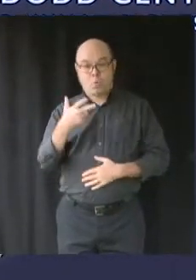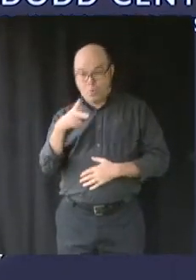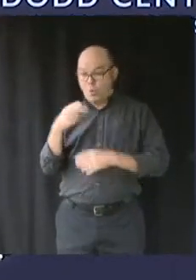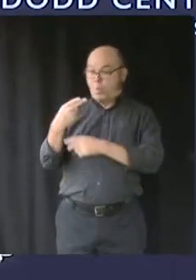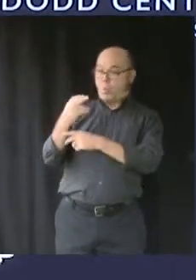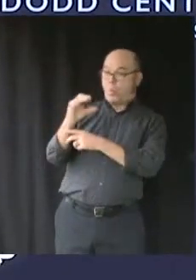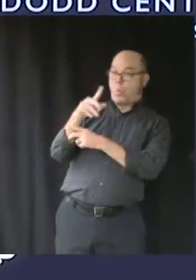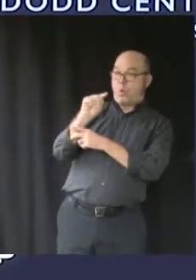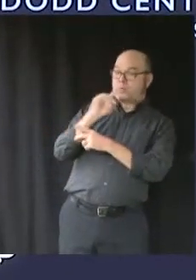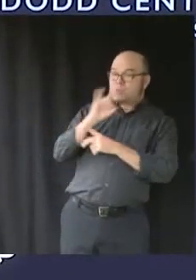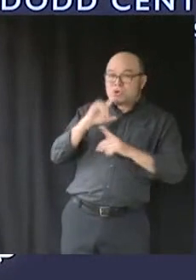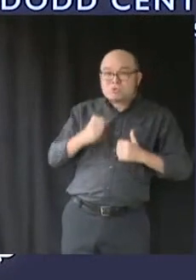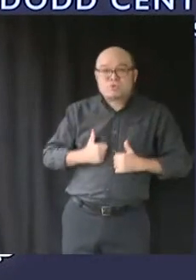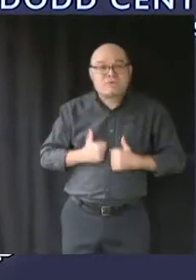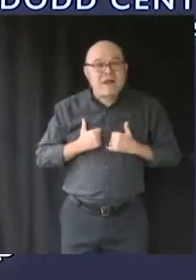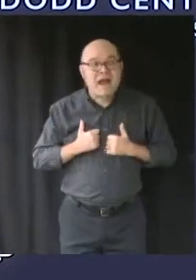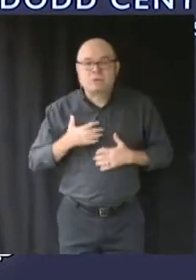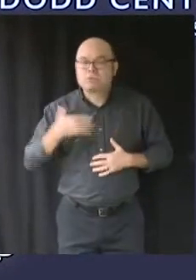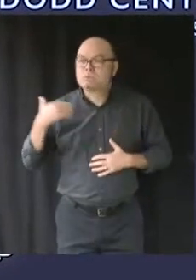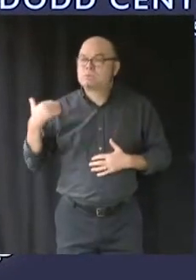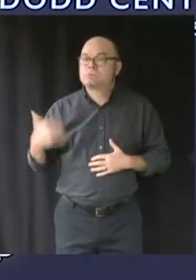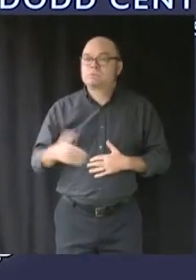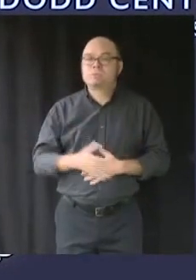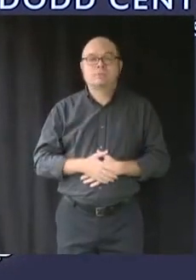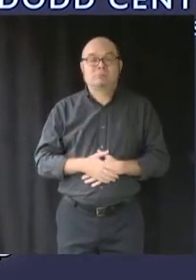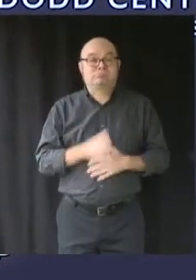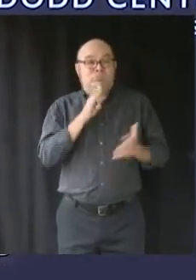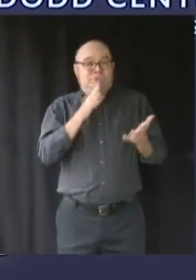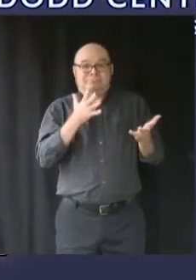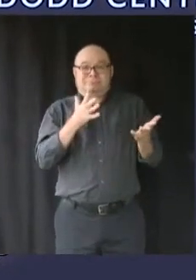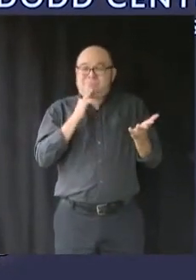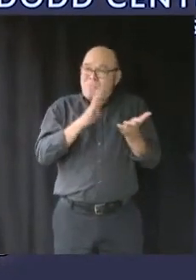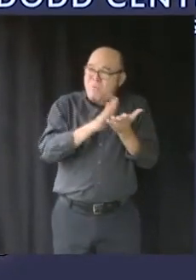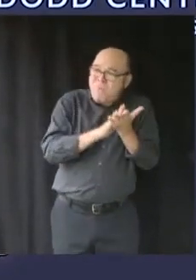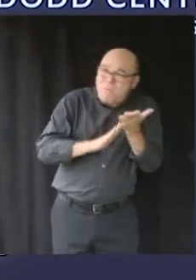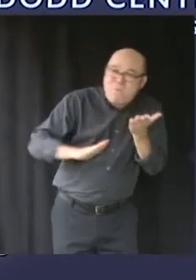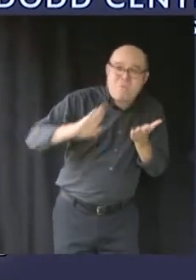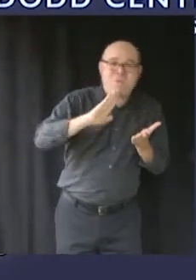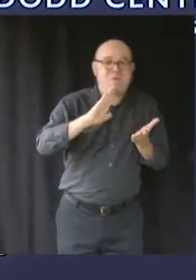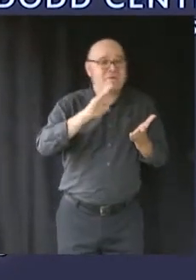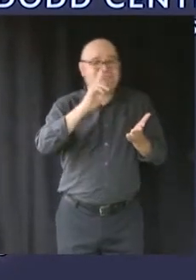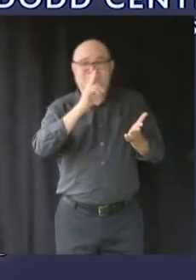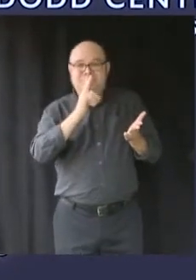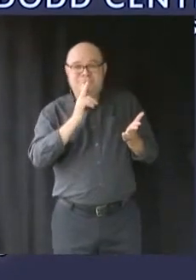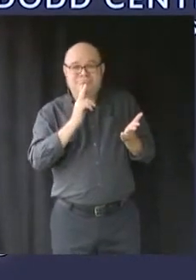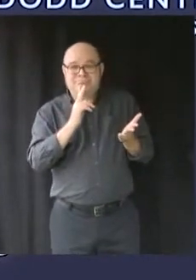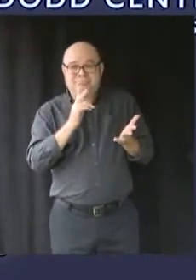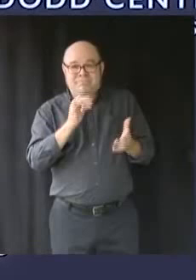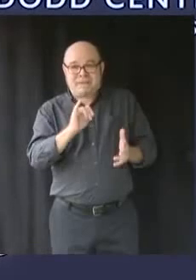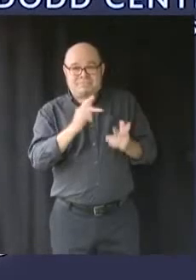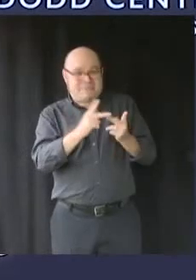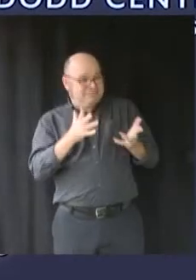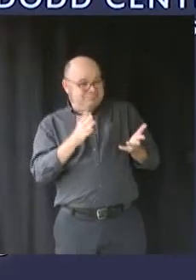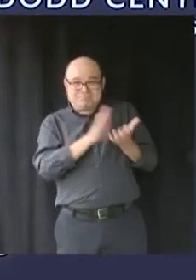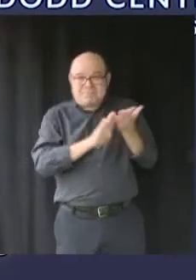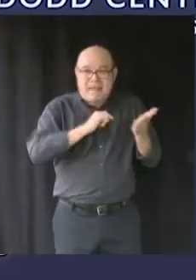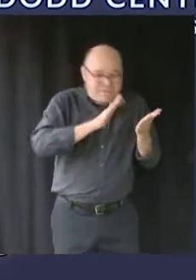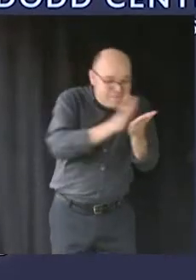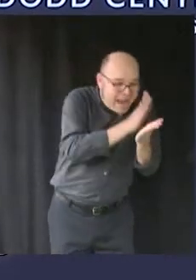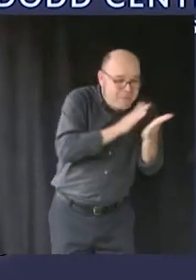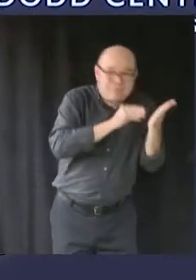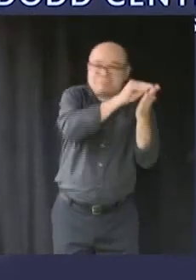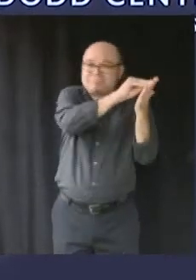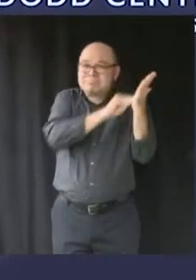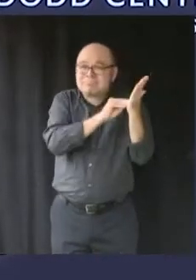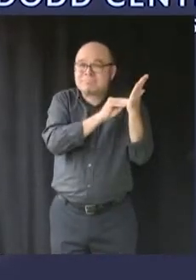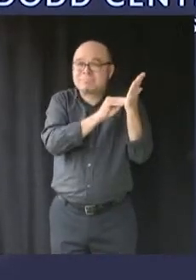place because it houses the papers of Thomas J. Dodd, Executive